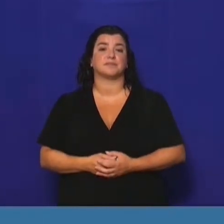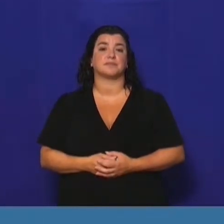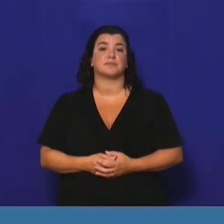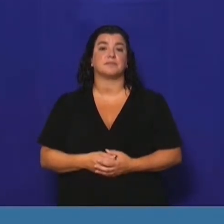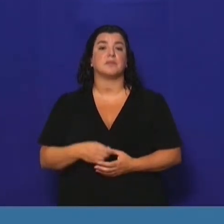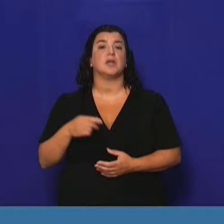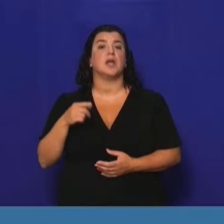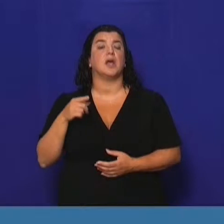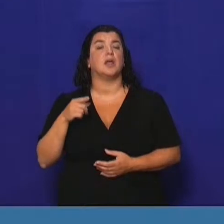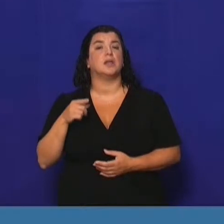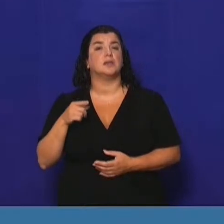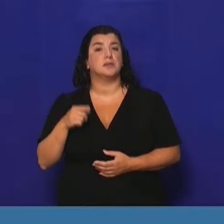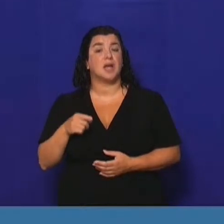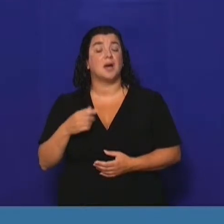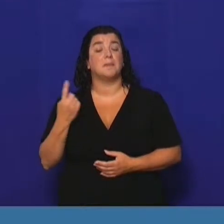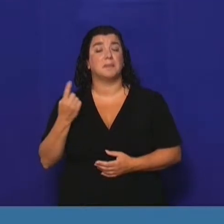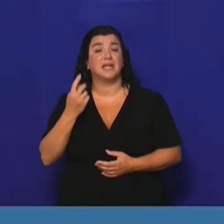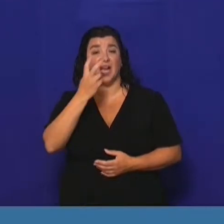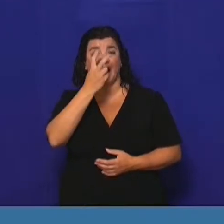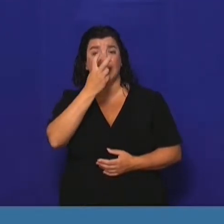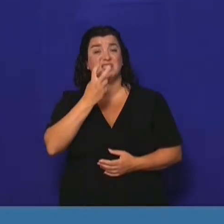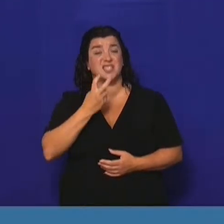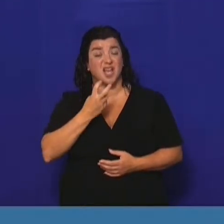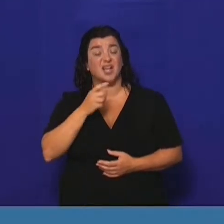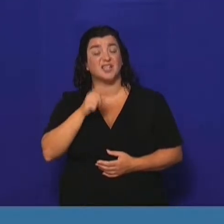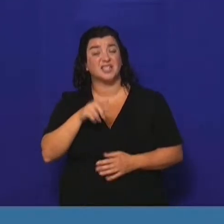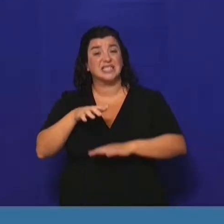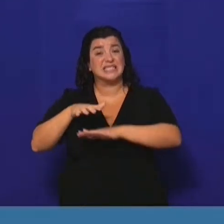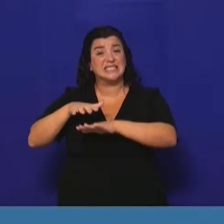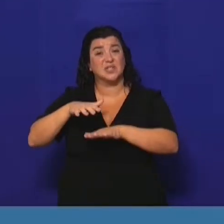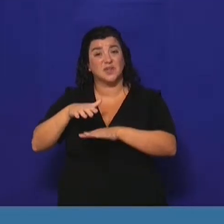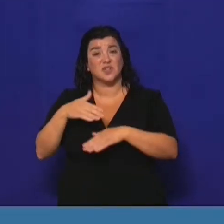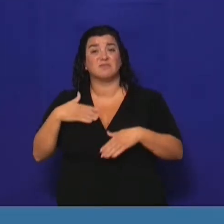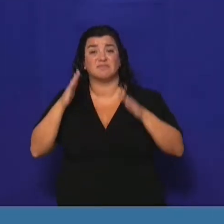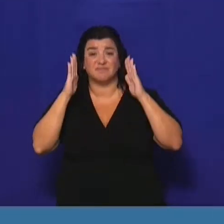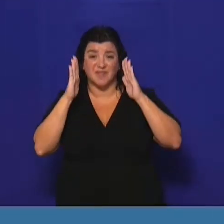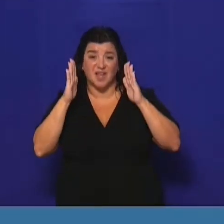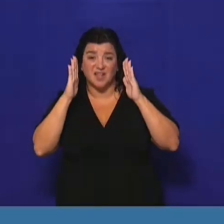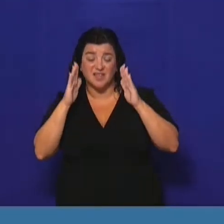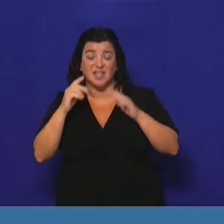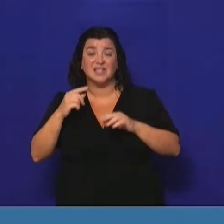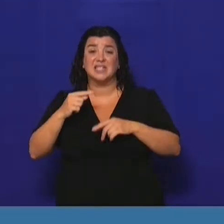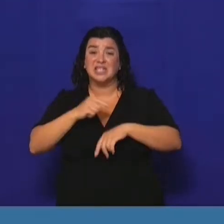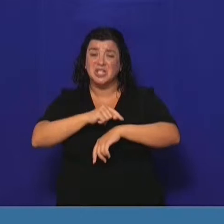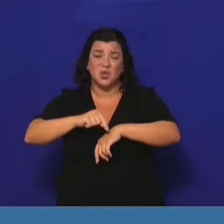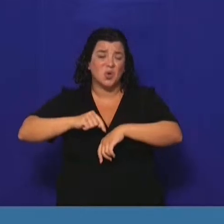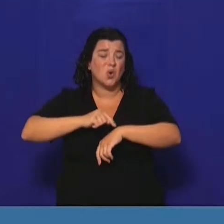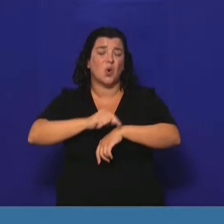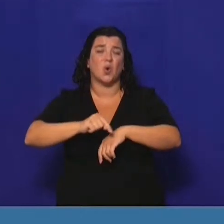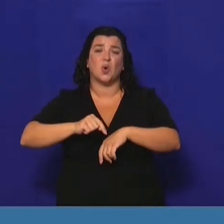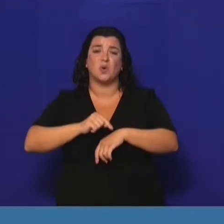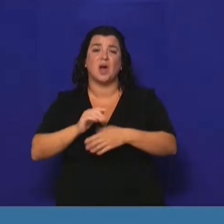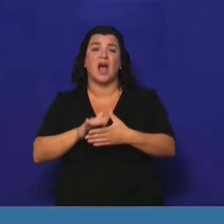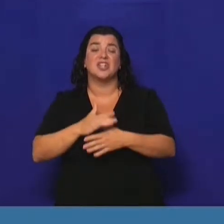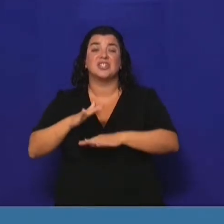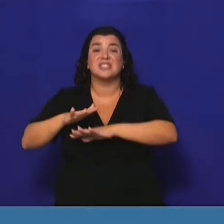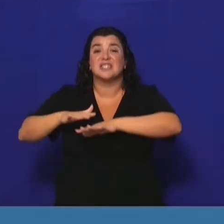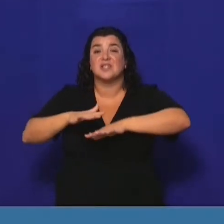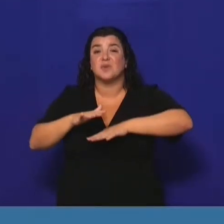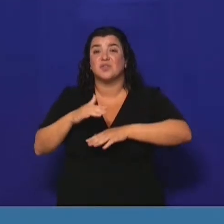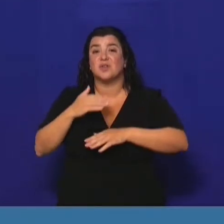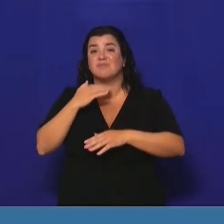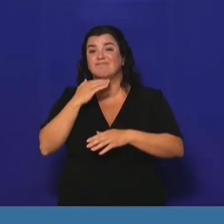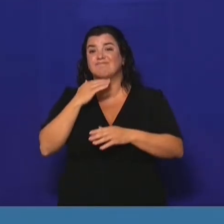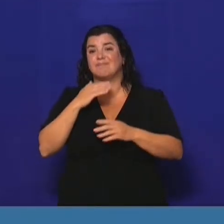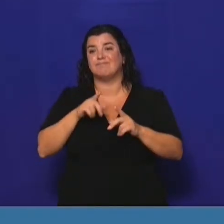li huma anzjani is-sitwazzjoni tkun li inti trid attenzjoni regolari għaliex ikollok sitwazzjoni fejn ma jkunux daqshekk